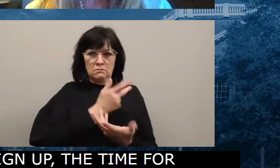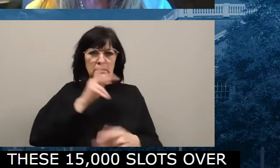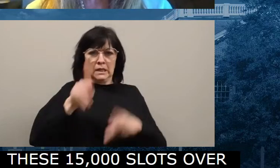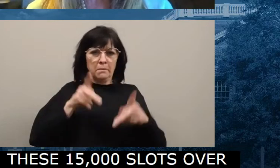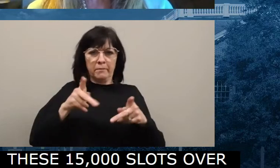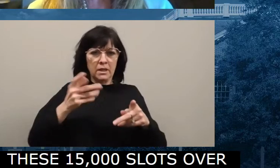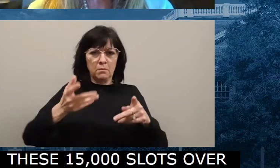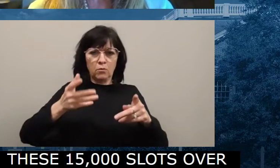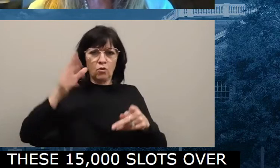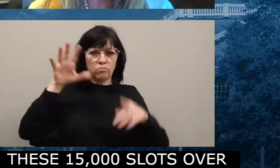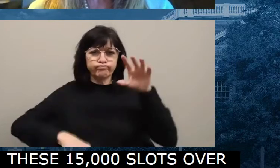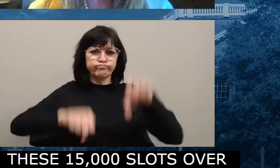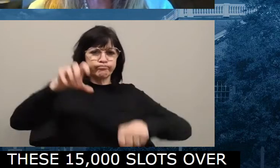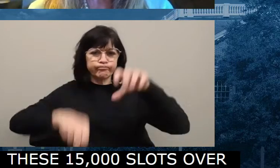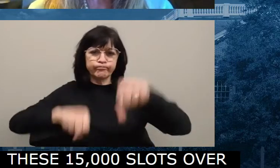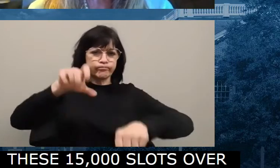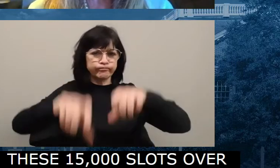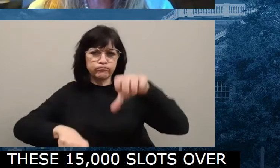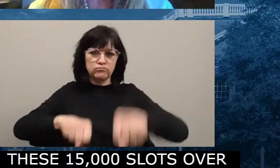it. AJ?